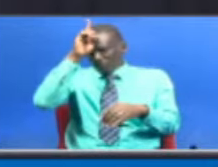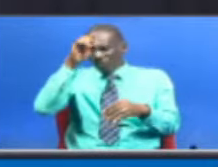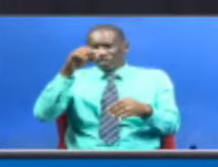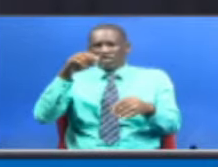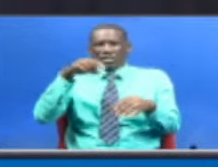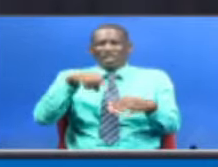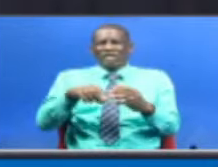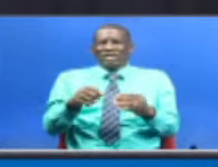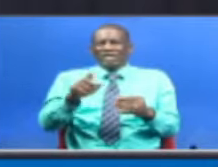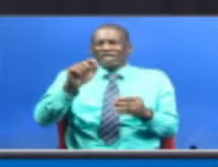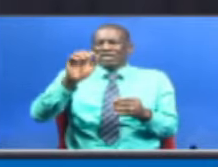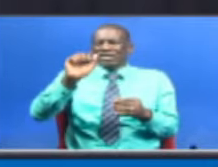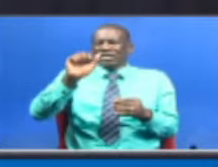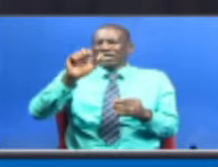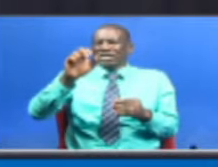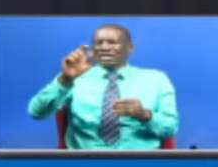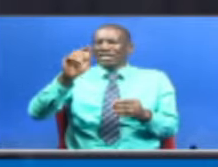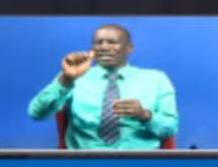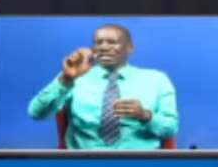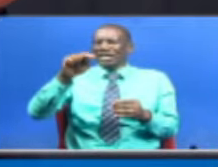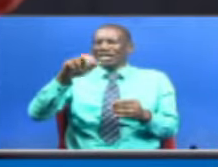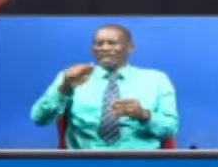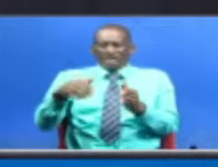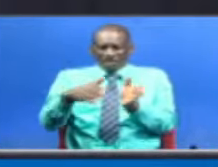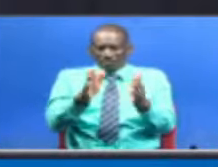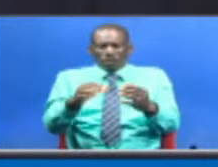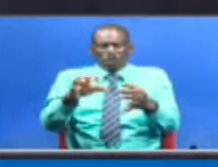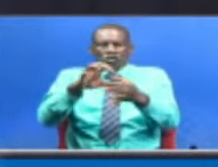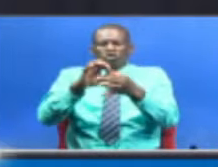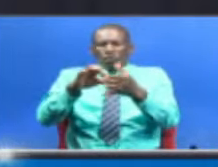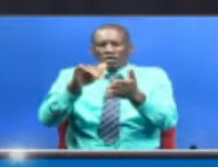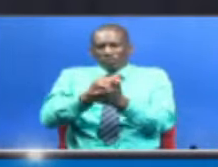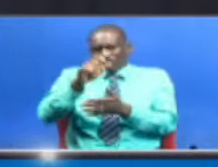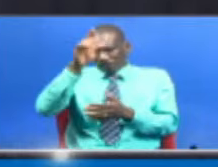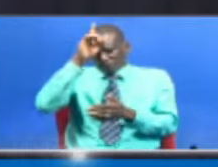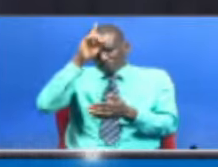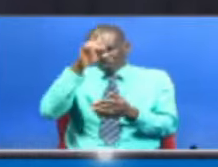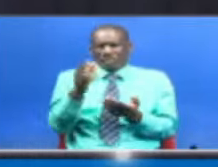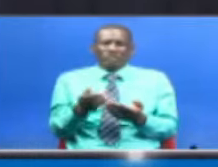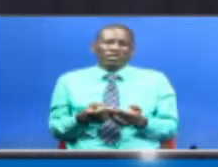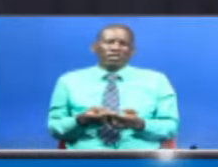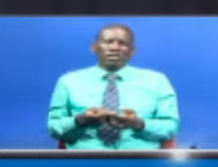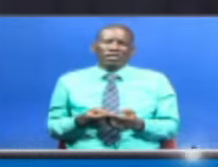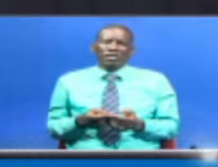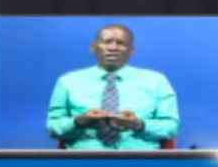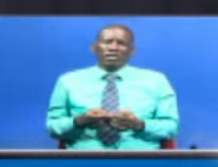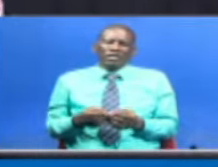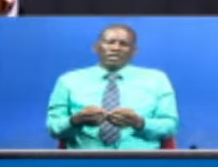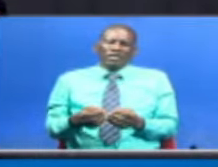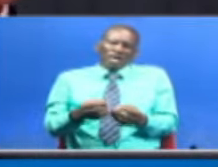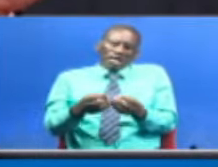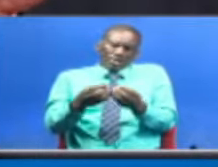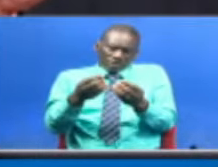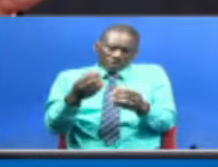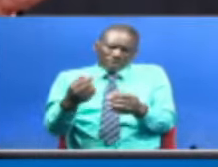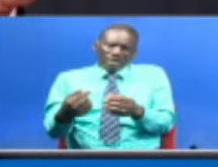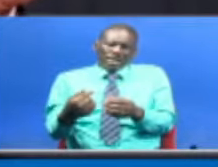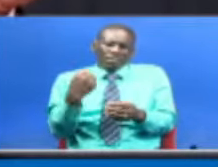a village at Tana River there, and to connect that village, the amount of conductors that you use to reach the